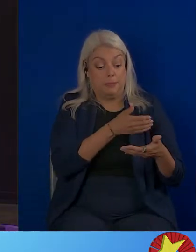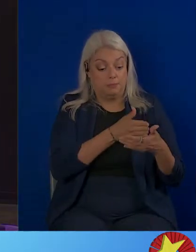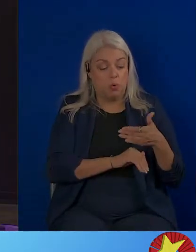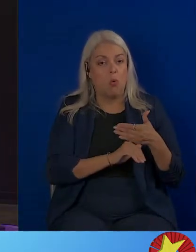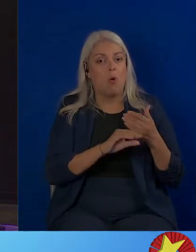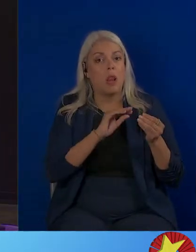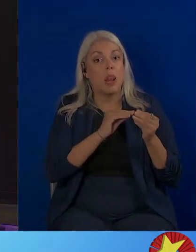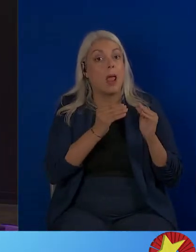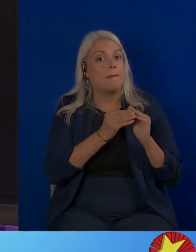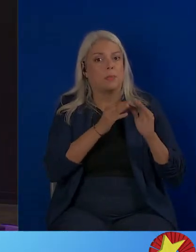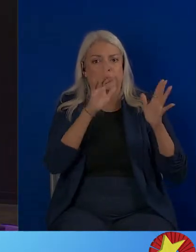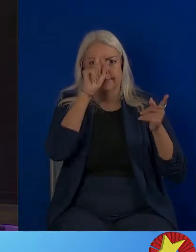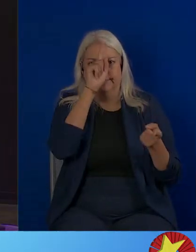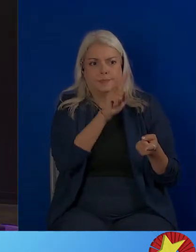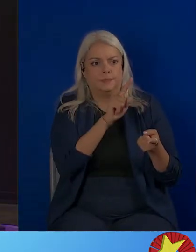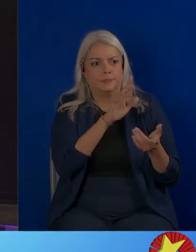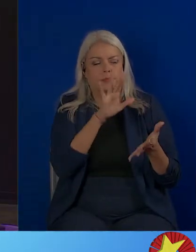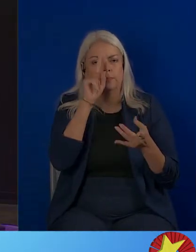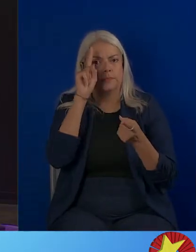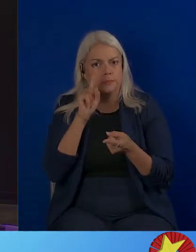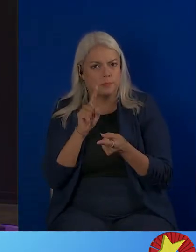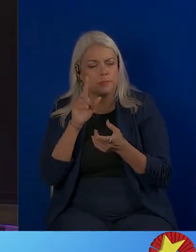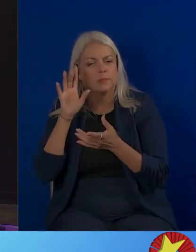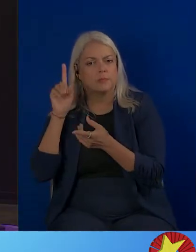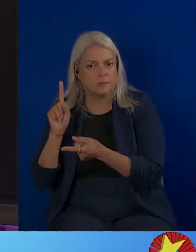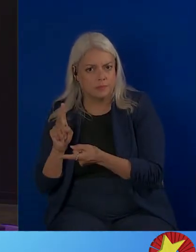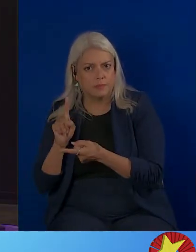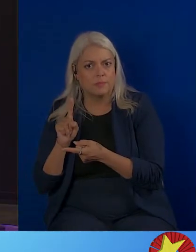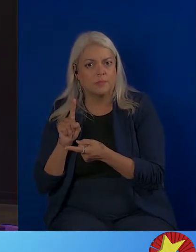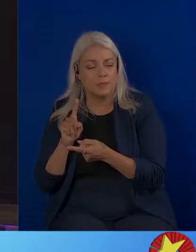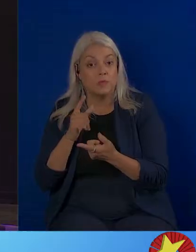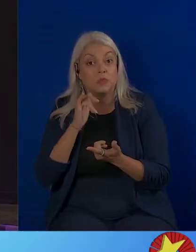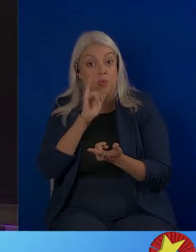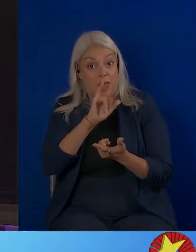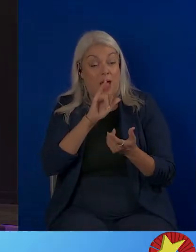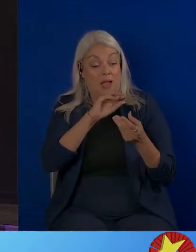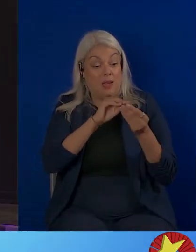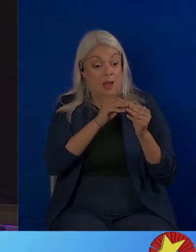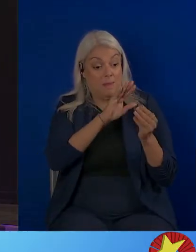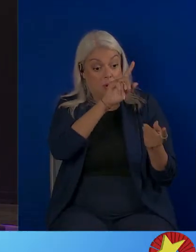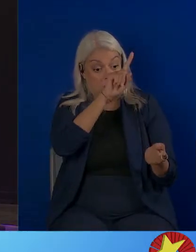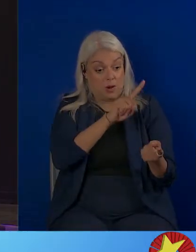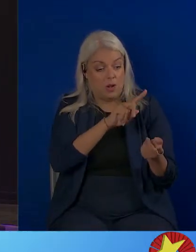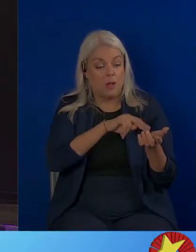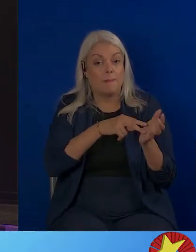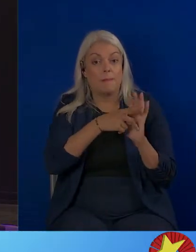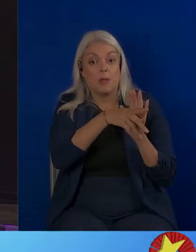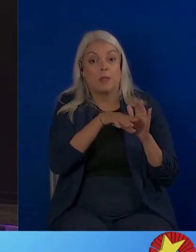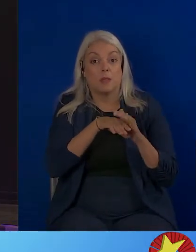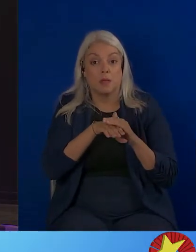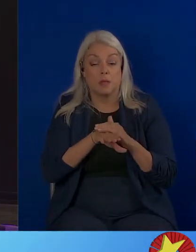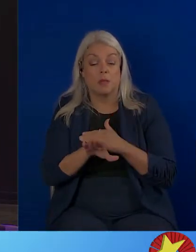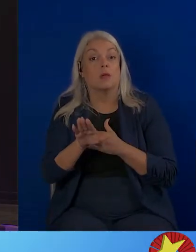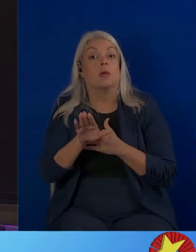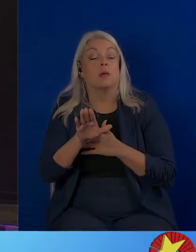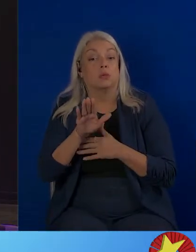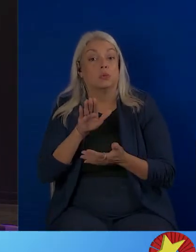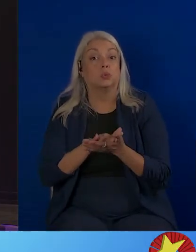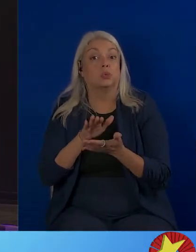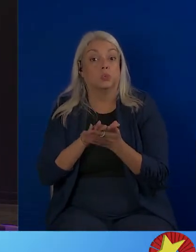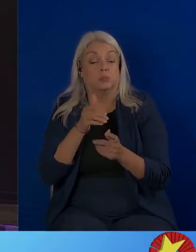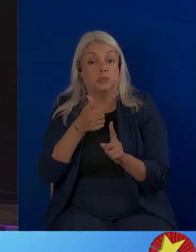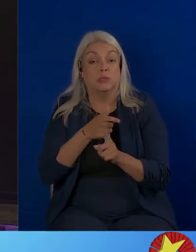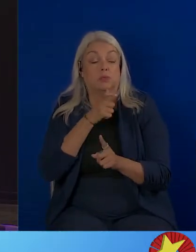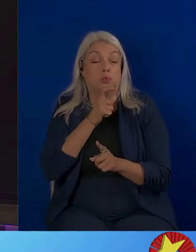And because babies in general, from those numbers that are declining, it means that babies who are deaf and hard of hearing, babies